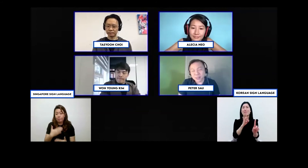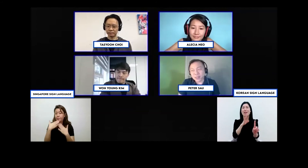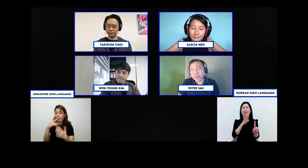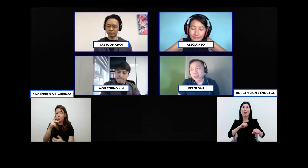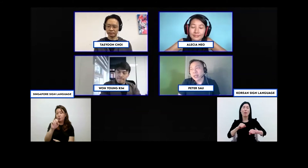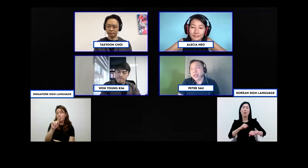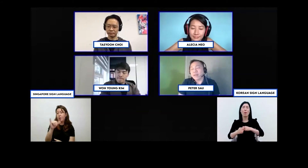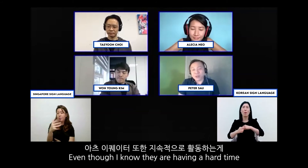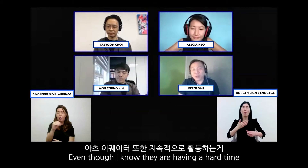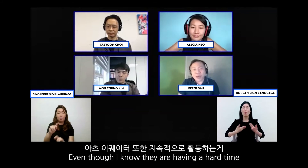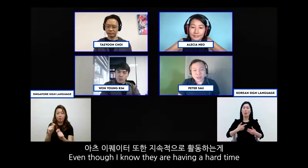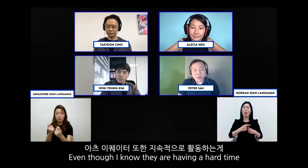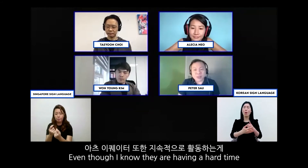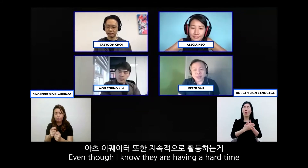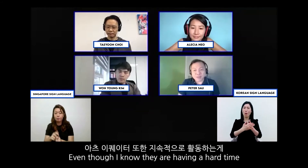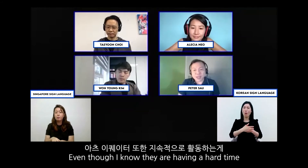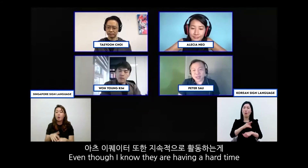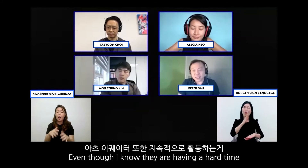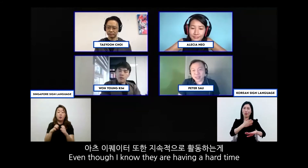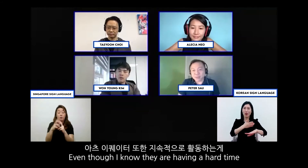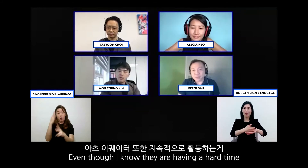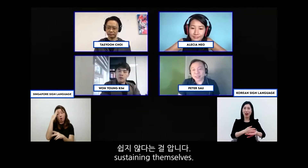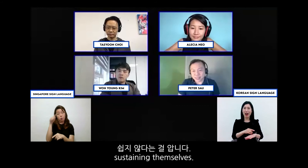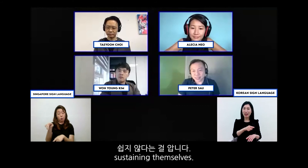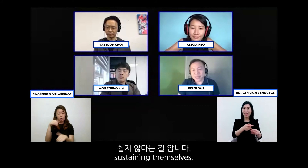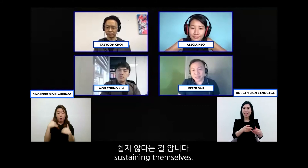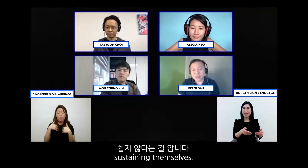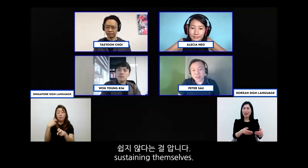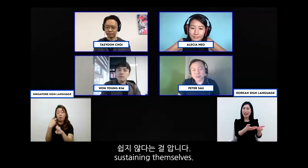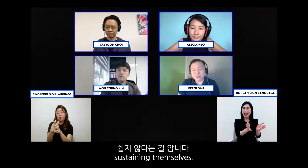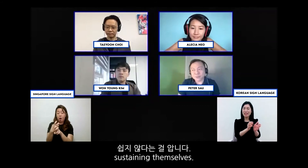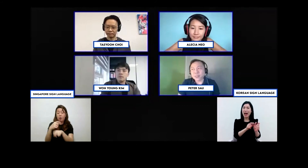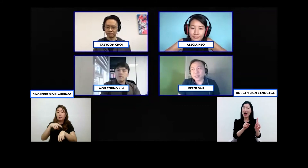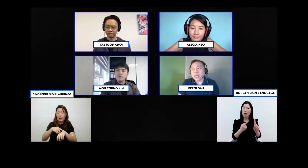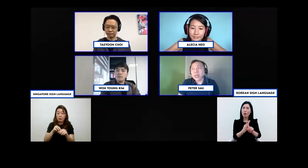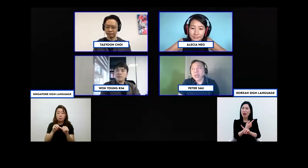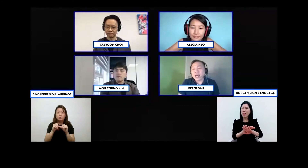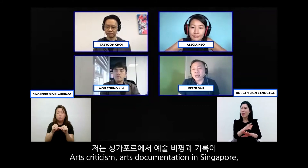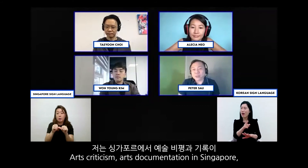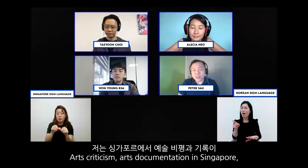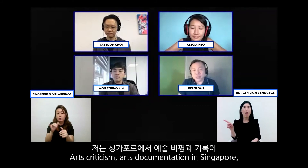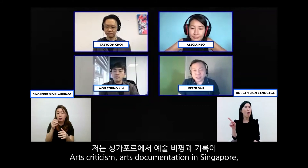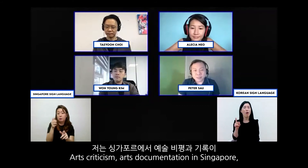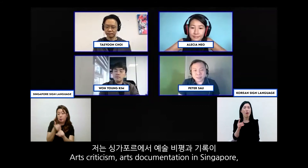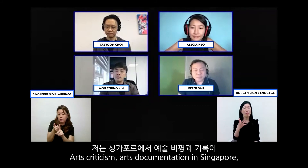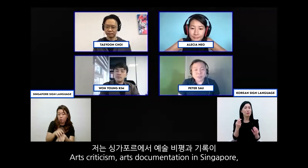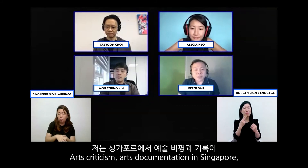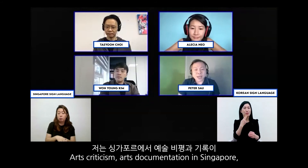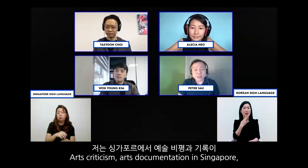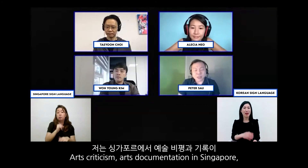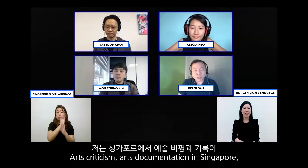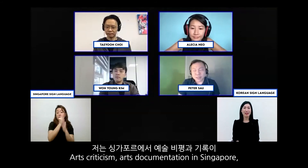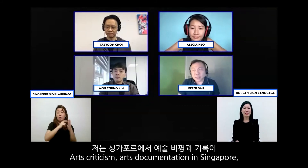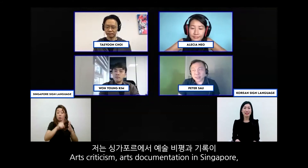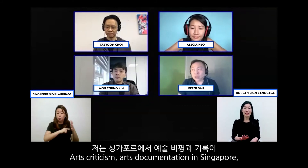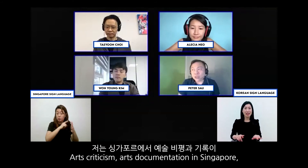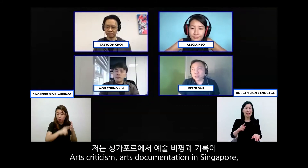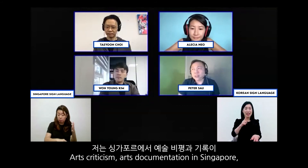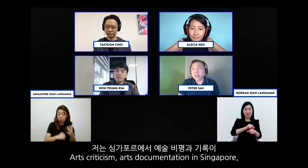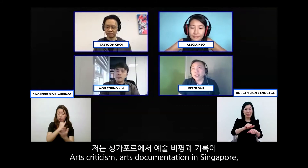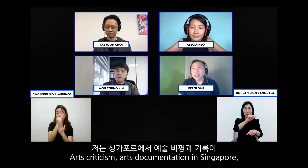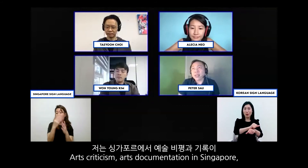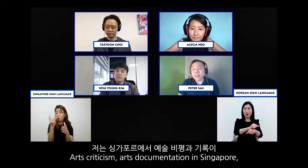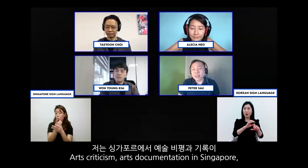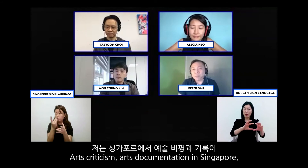team. Even though I know they're having a hard time sustaining themselves. Arts criticism, arts